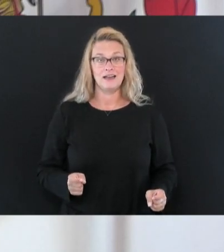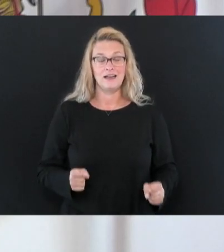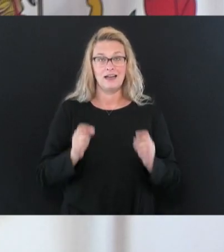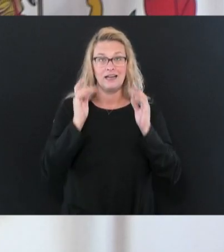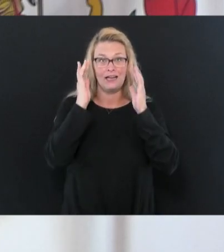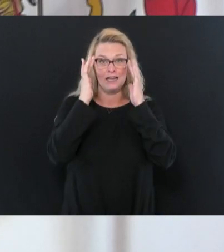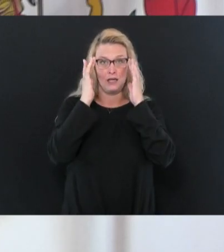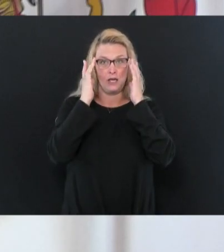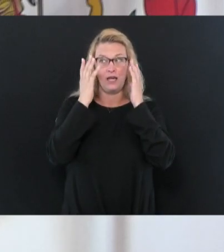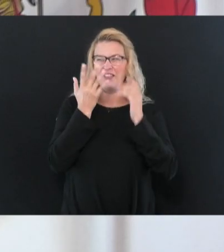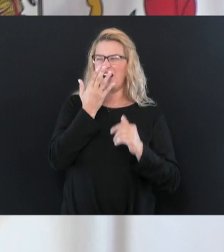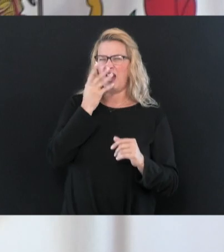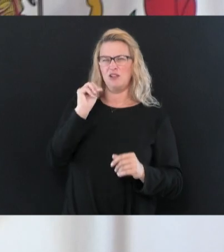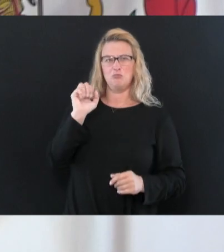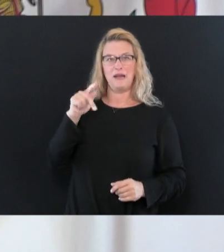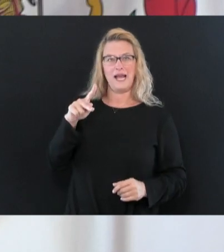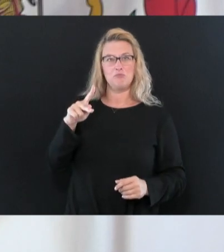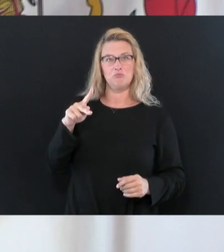changes on our color map,